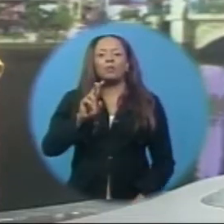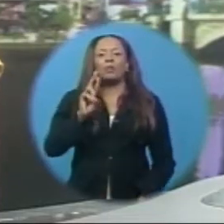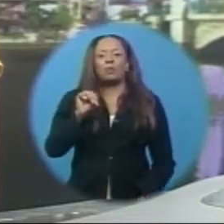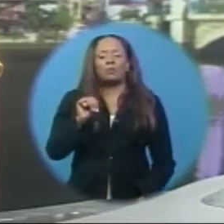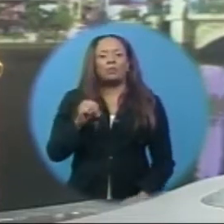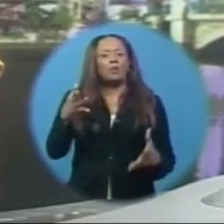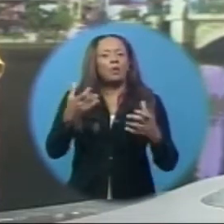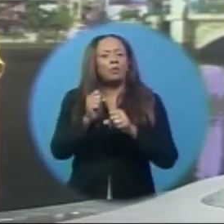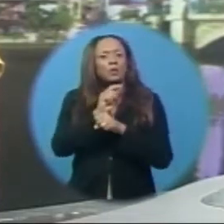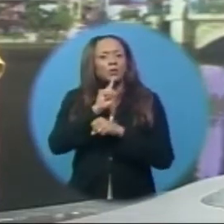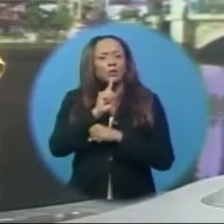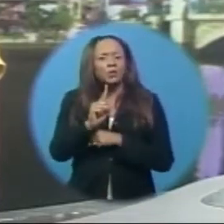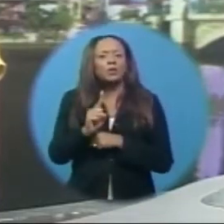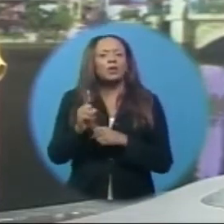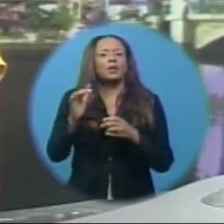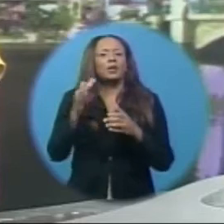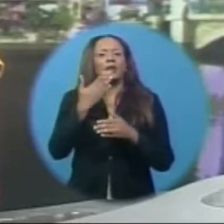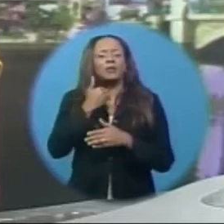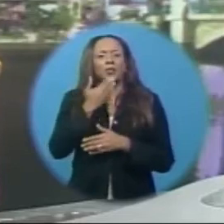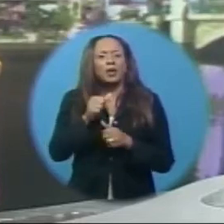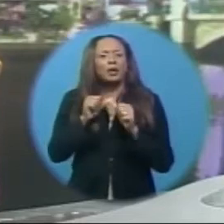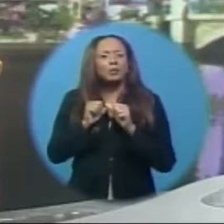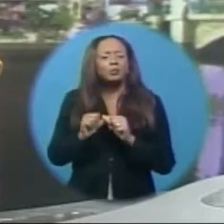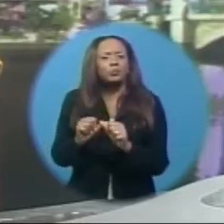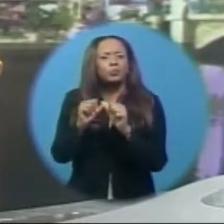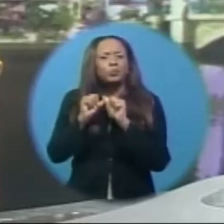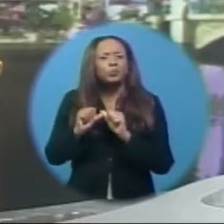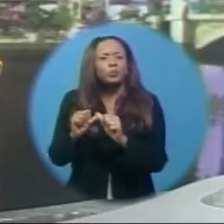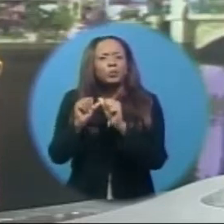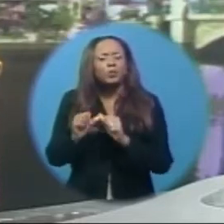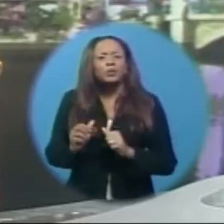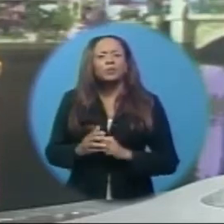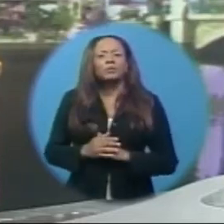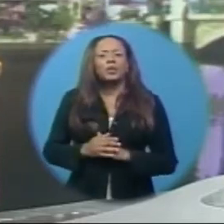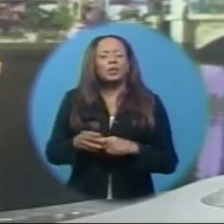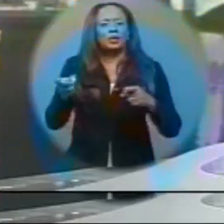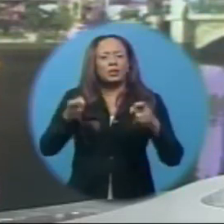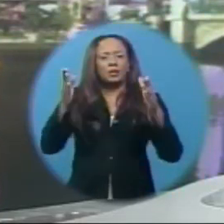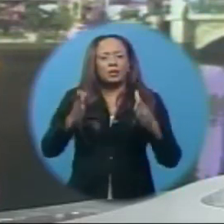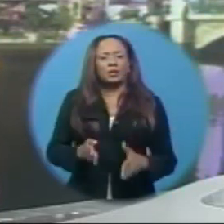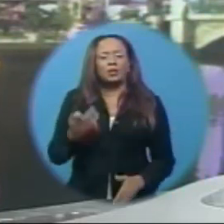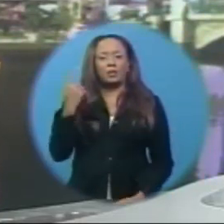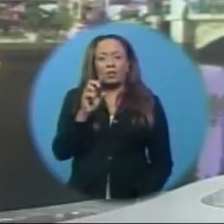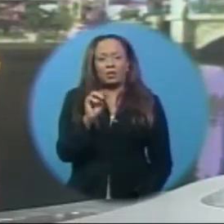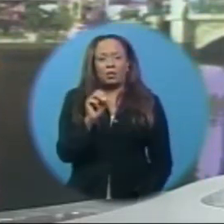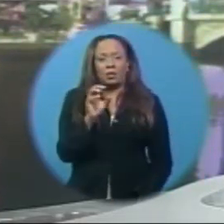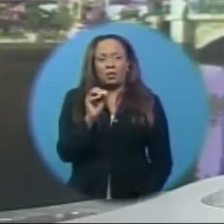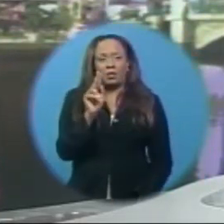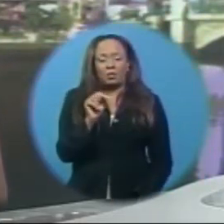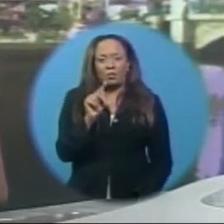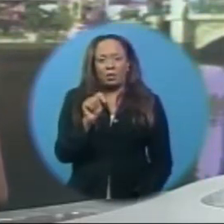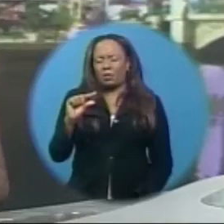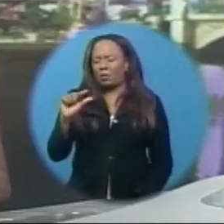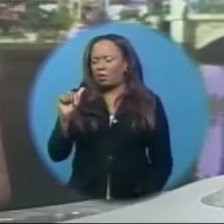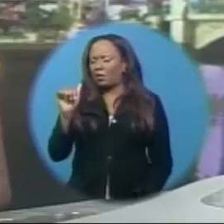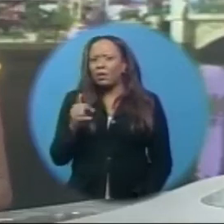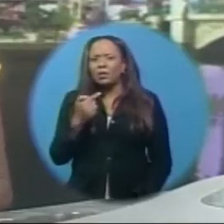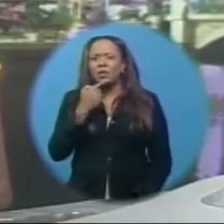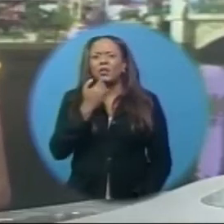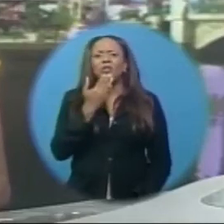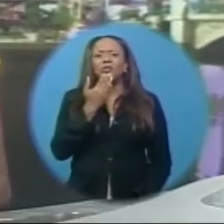sugar industry. Managing Director of Mount Gay Rum Distilleries Limited, Rafael Grisoni, says sugarcane is critical to the